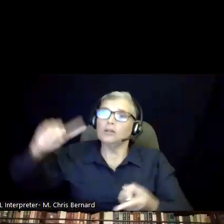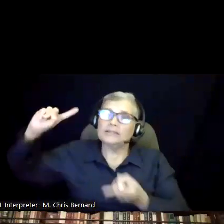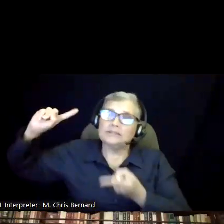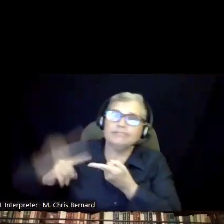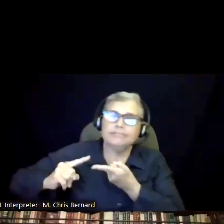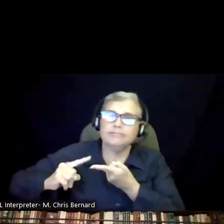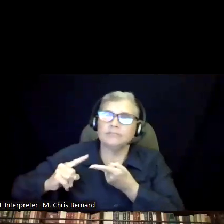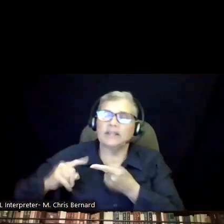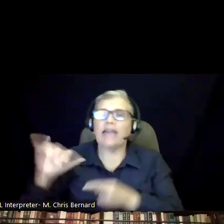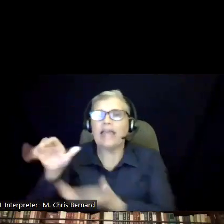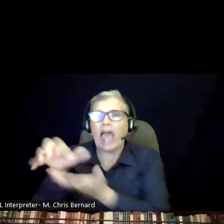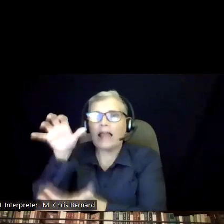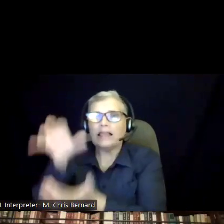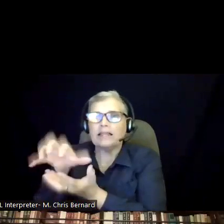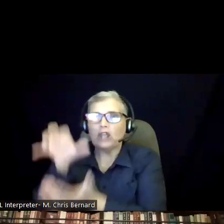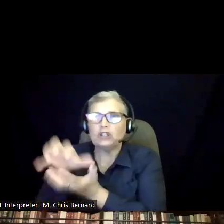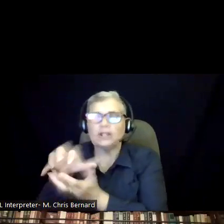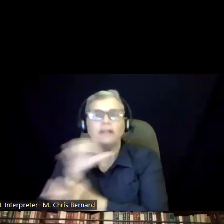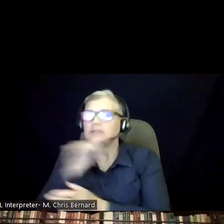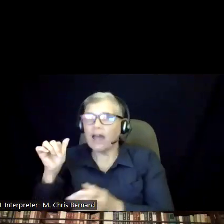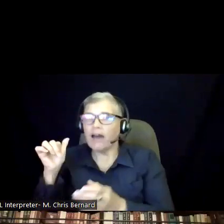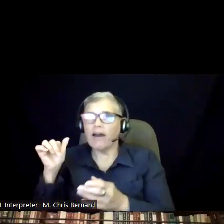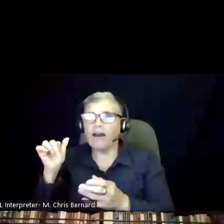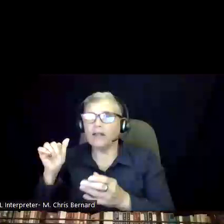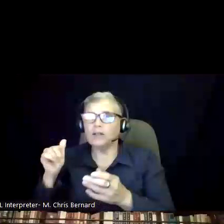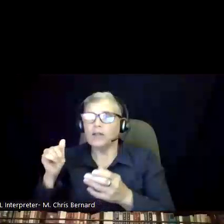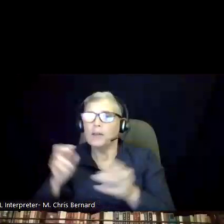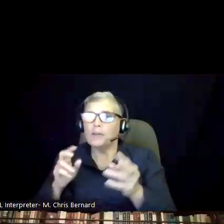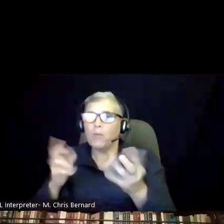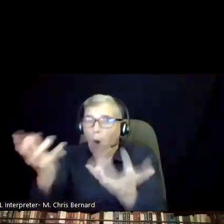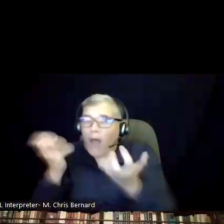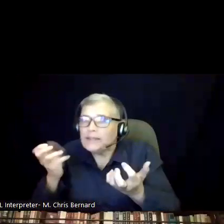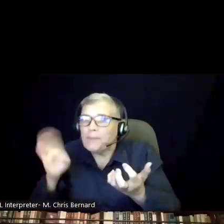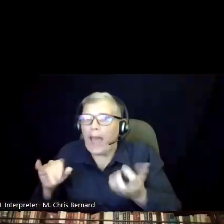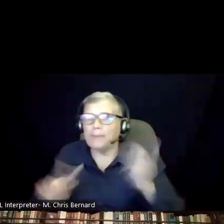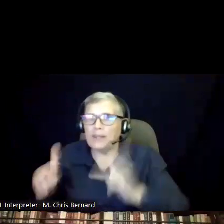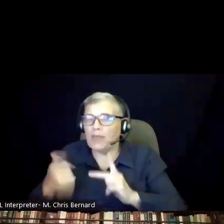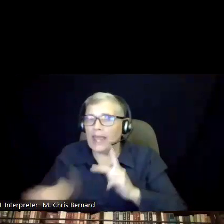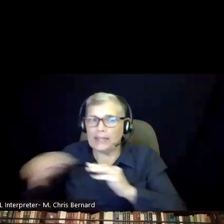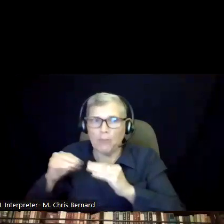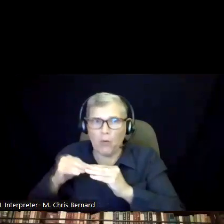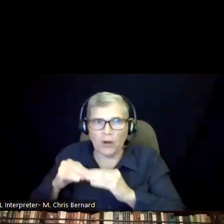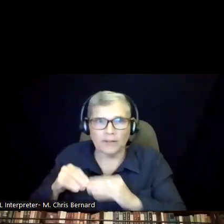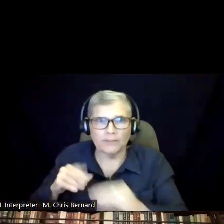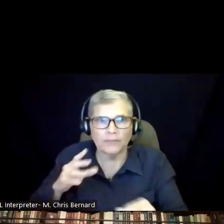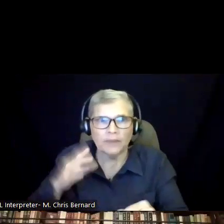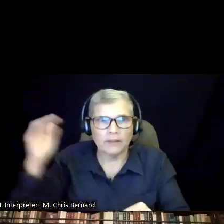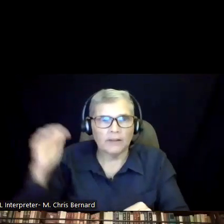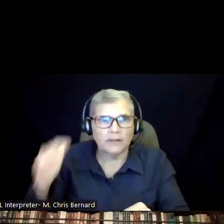American alligator being one of the most successful. Fur bearers across the United States and Canada are part of